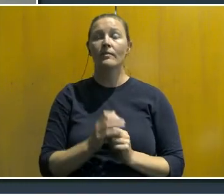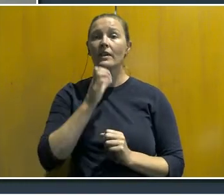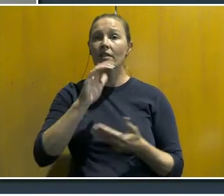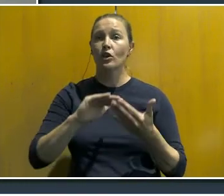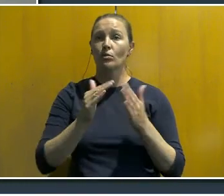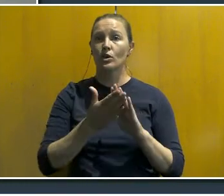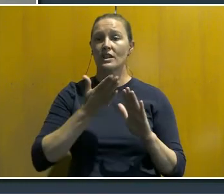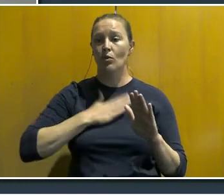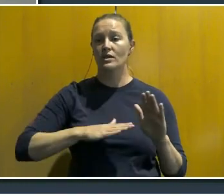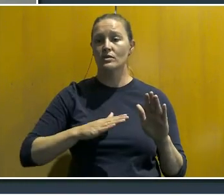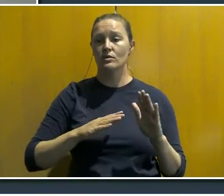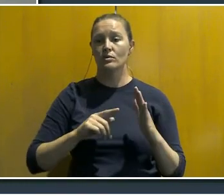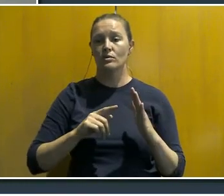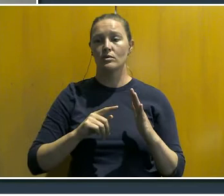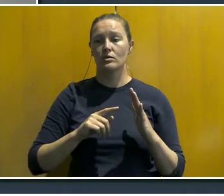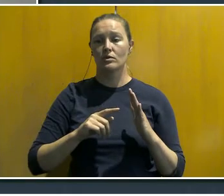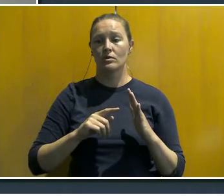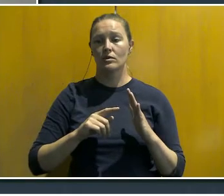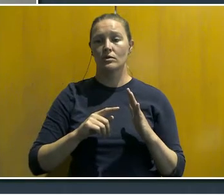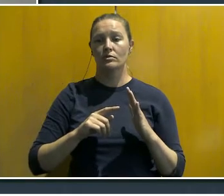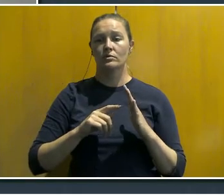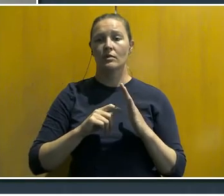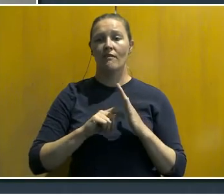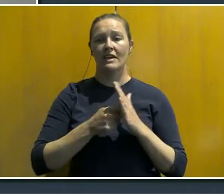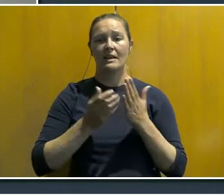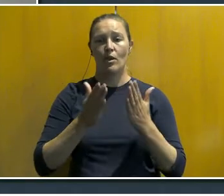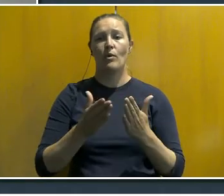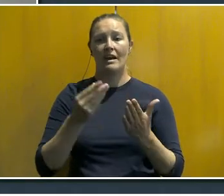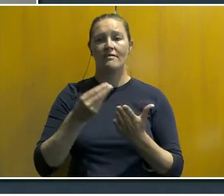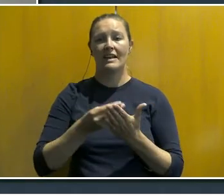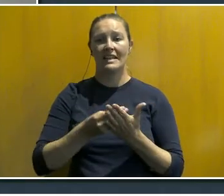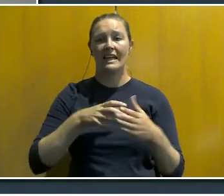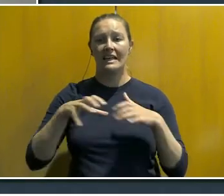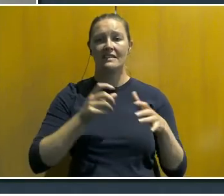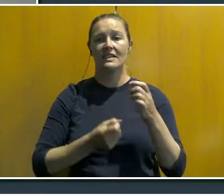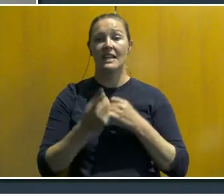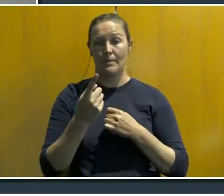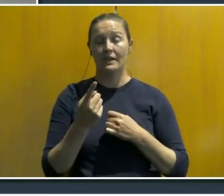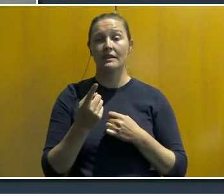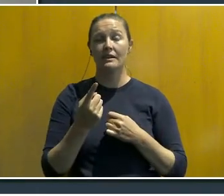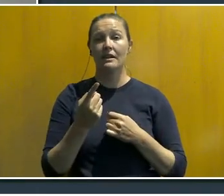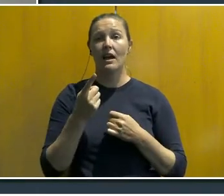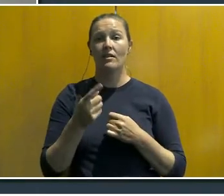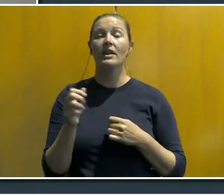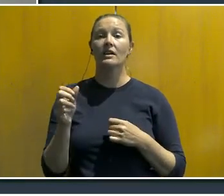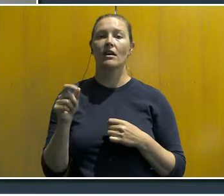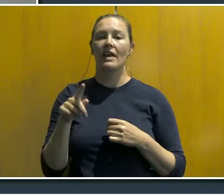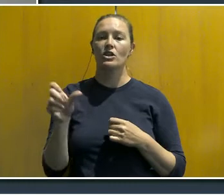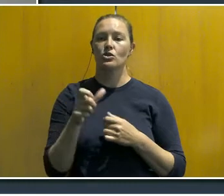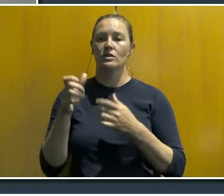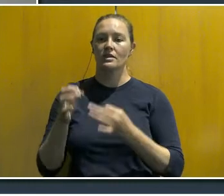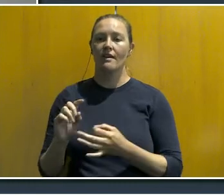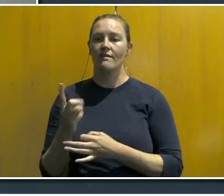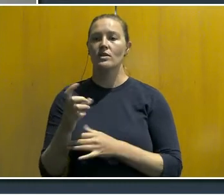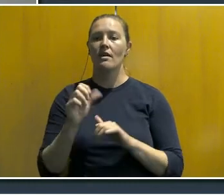to seek alterations to the way funding activities are provided for, which a number of submissions do, then this should be decided first and